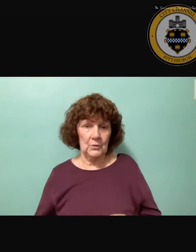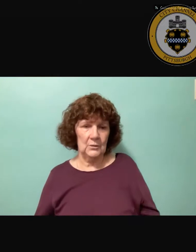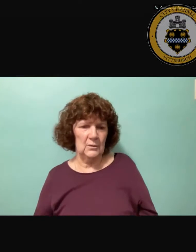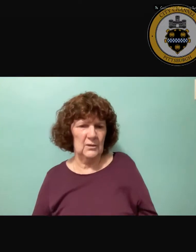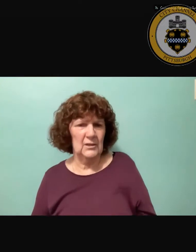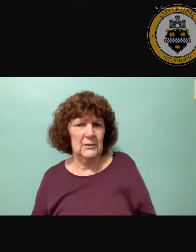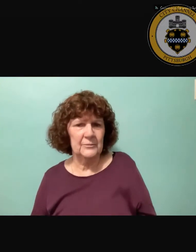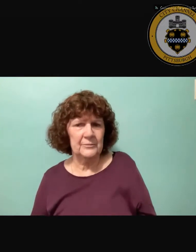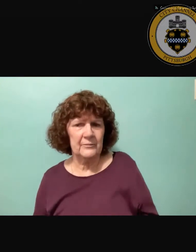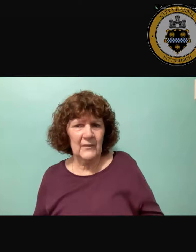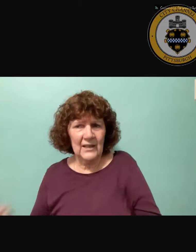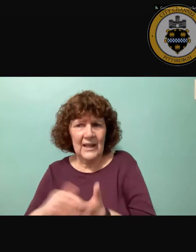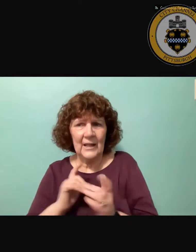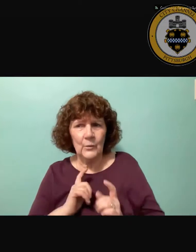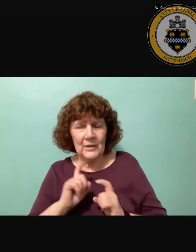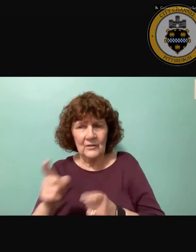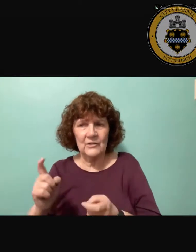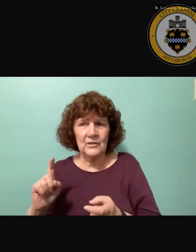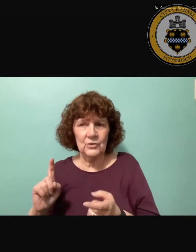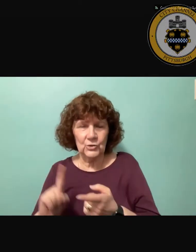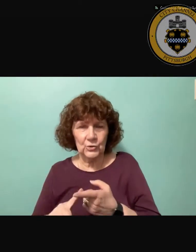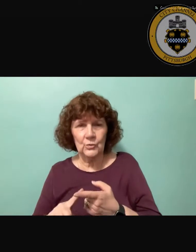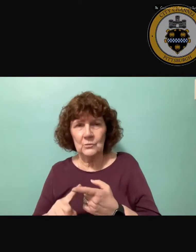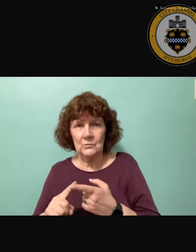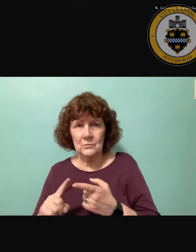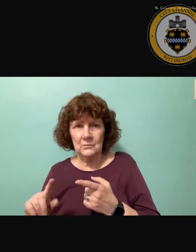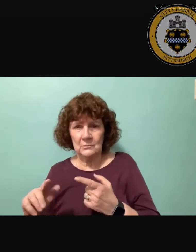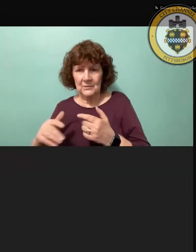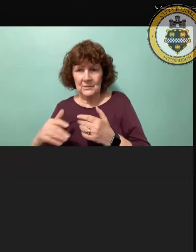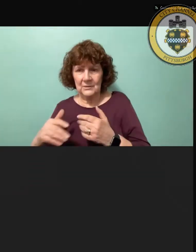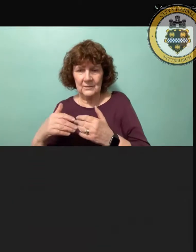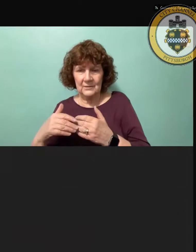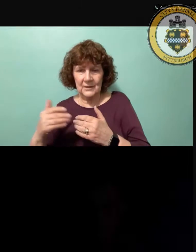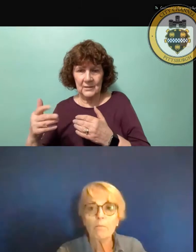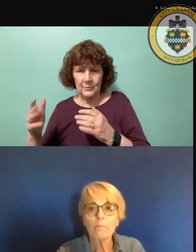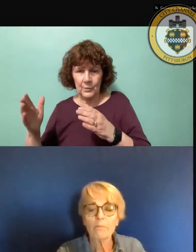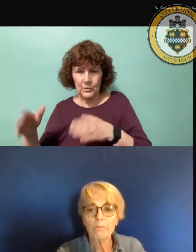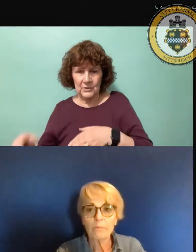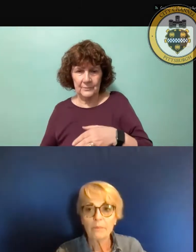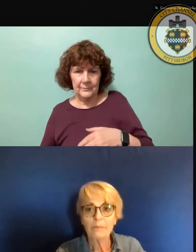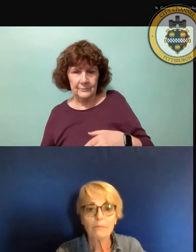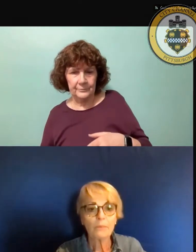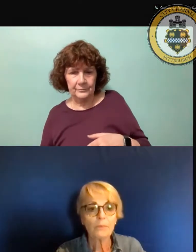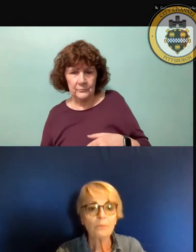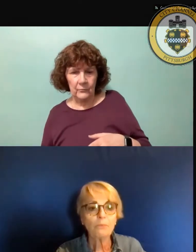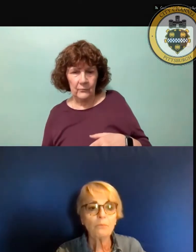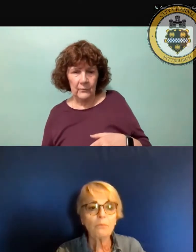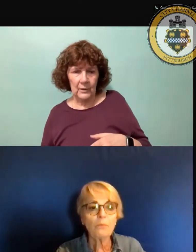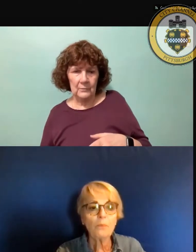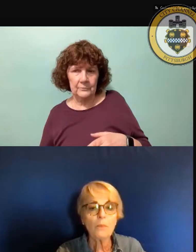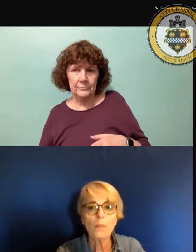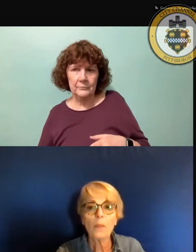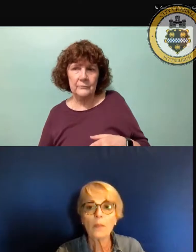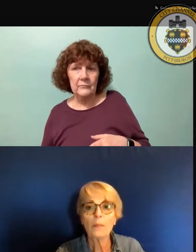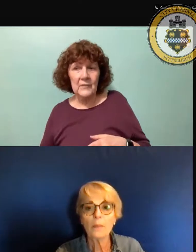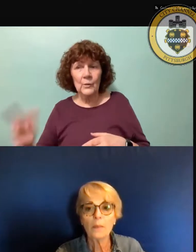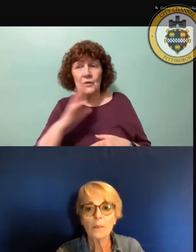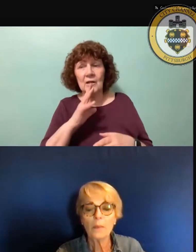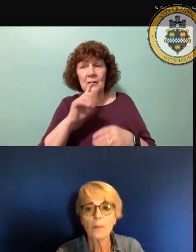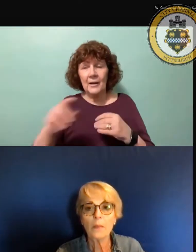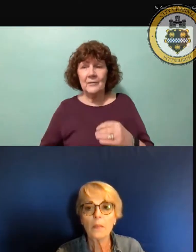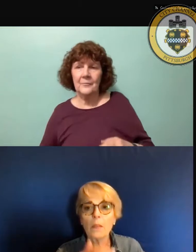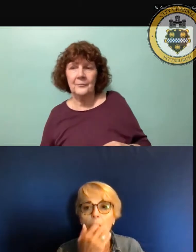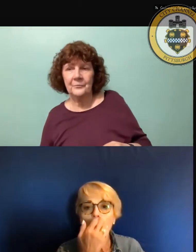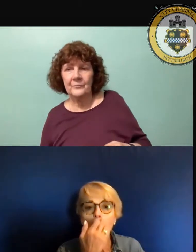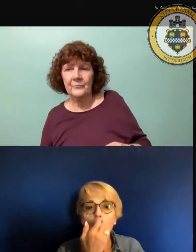And again, I'll turn it over to Jen on this one. Sure. This is talking about the findings on the overview of our